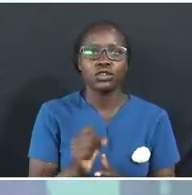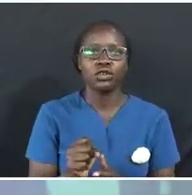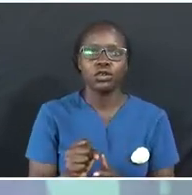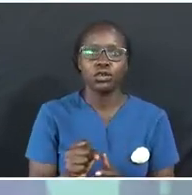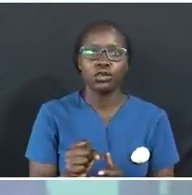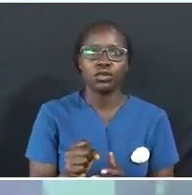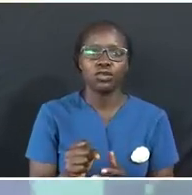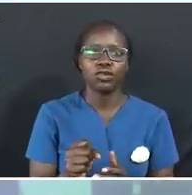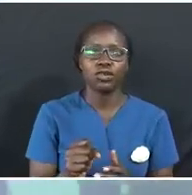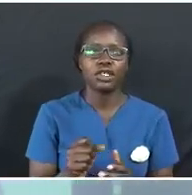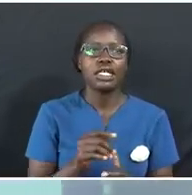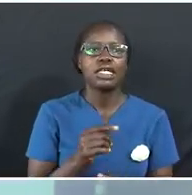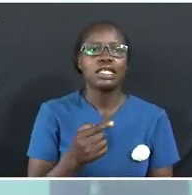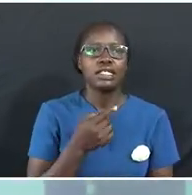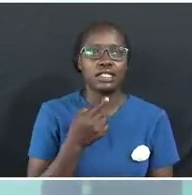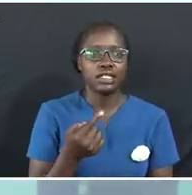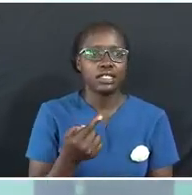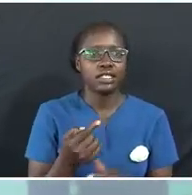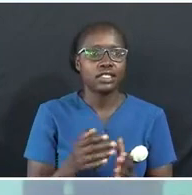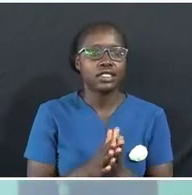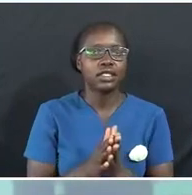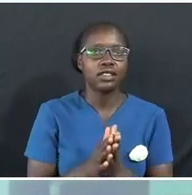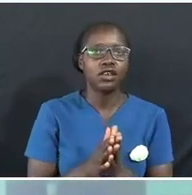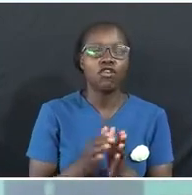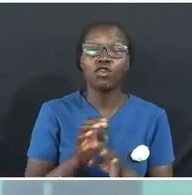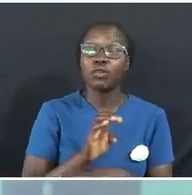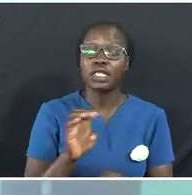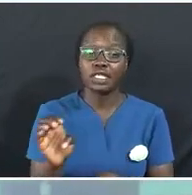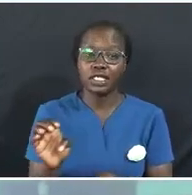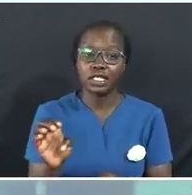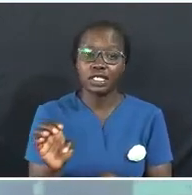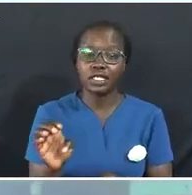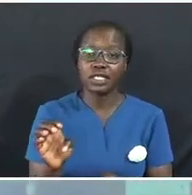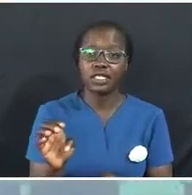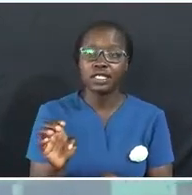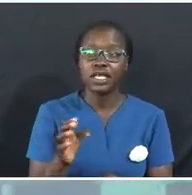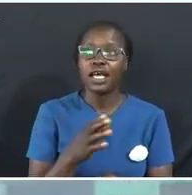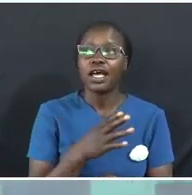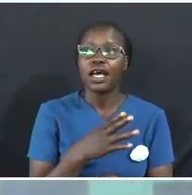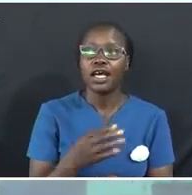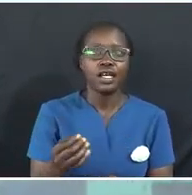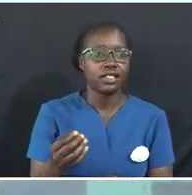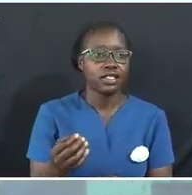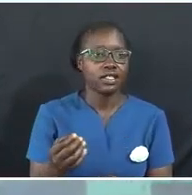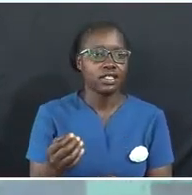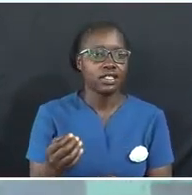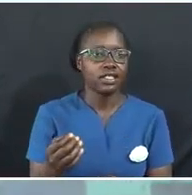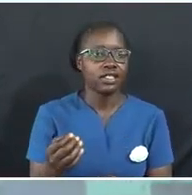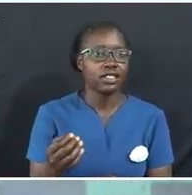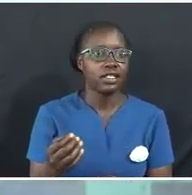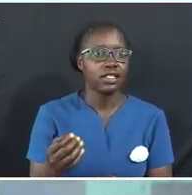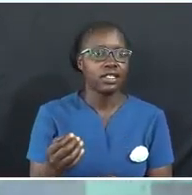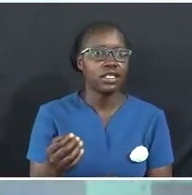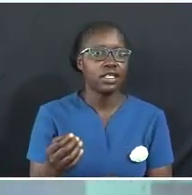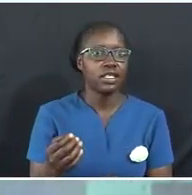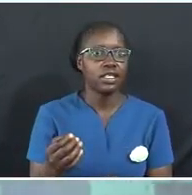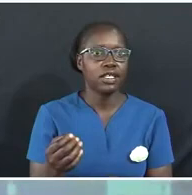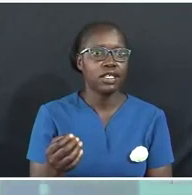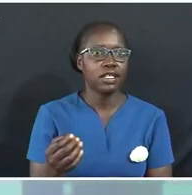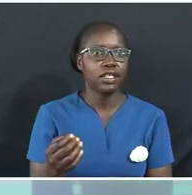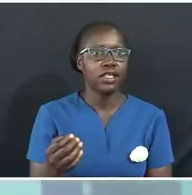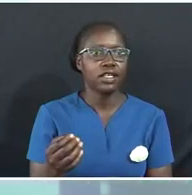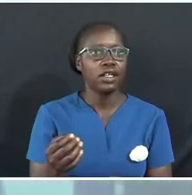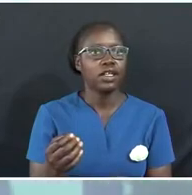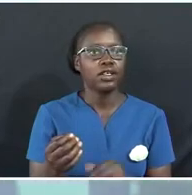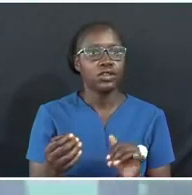formula. They said if you come from the east and you enter the land into the farm, just start digging from there.